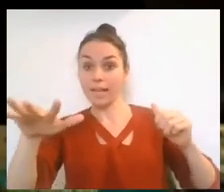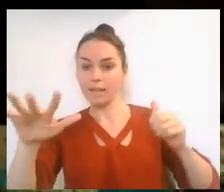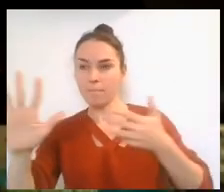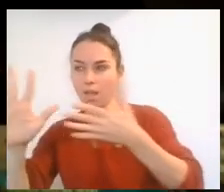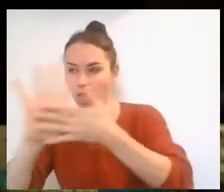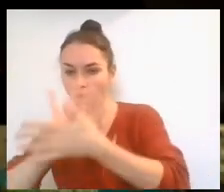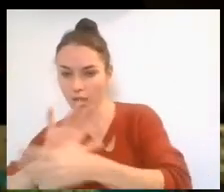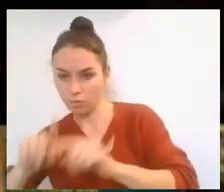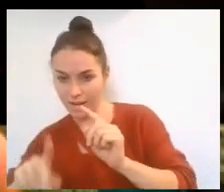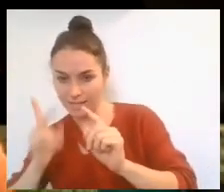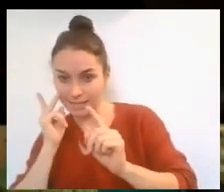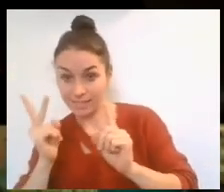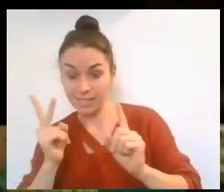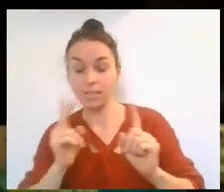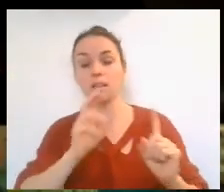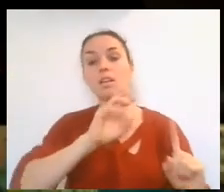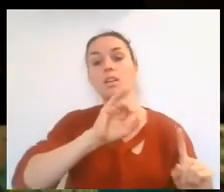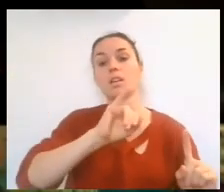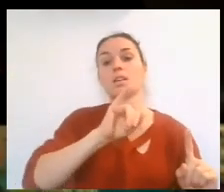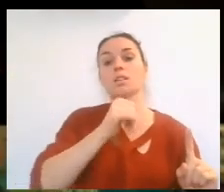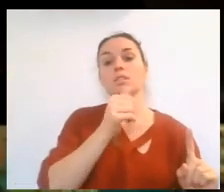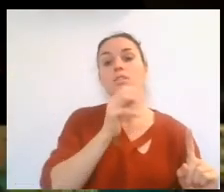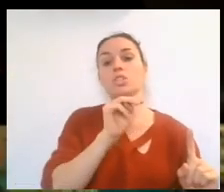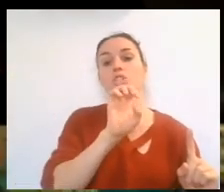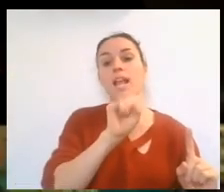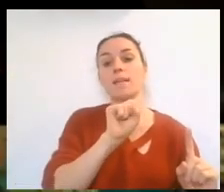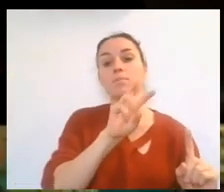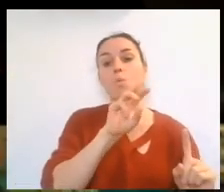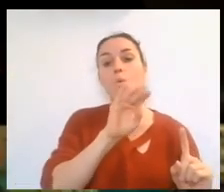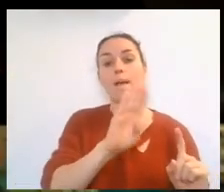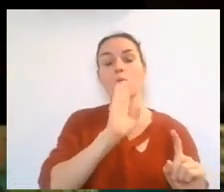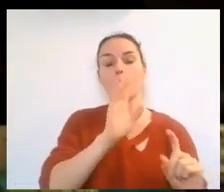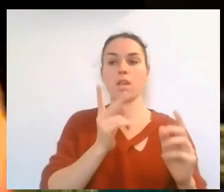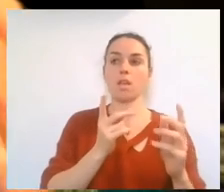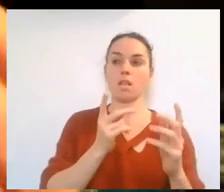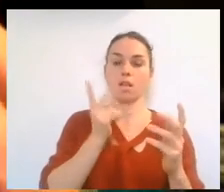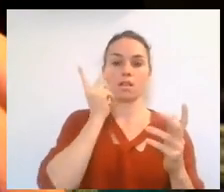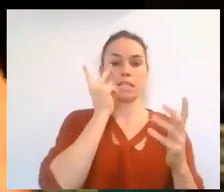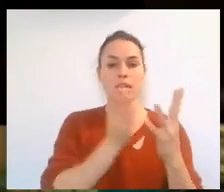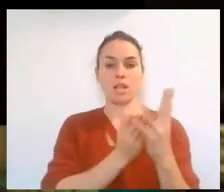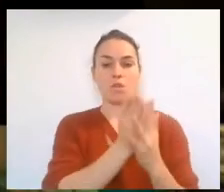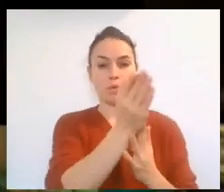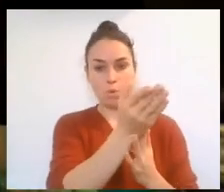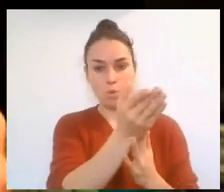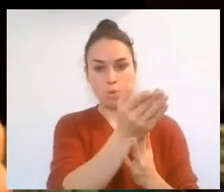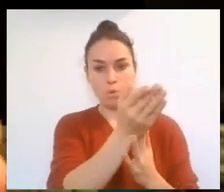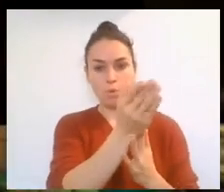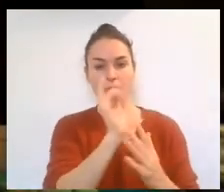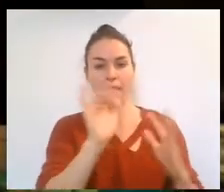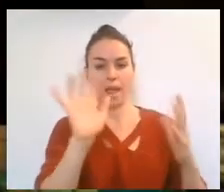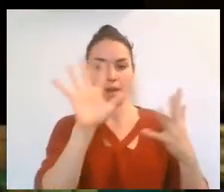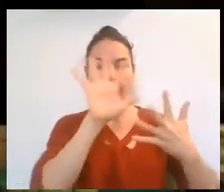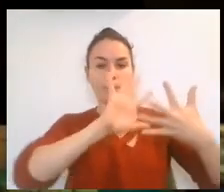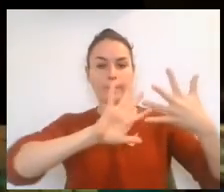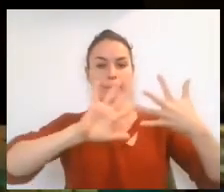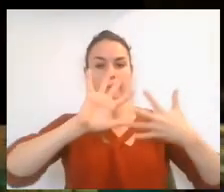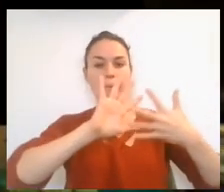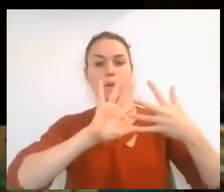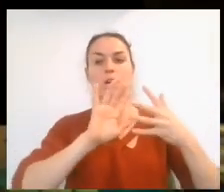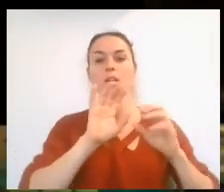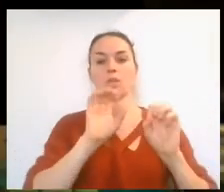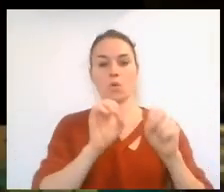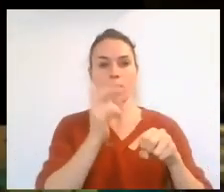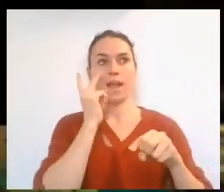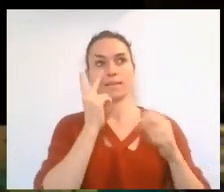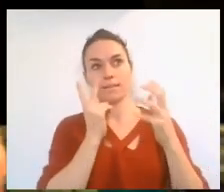is going to be able to peer through those and see the formation of objects like planets and stars much better than Hubble